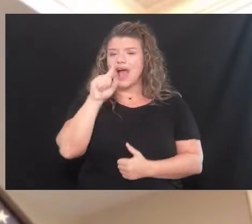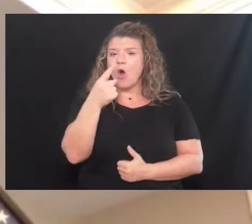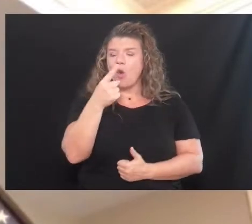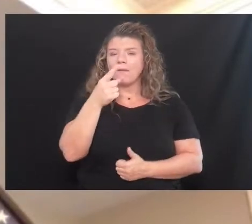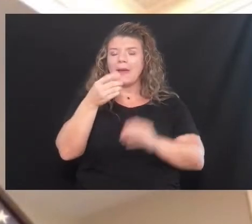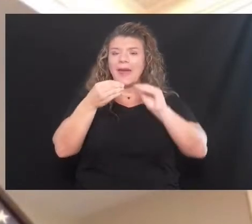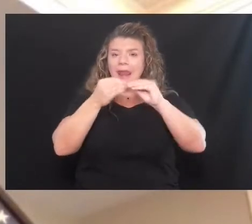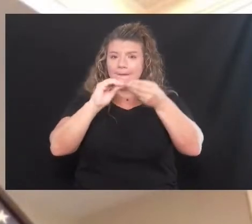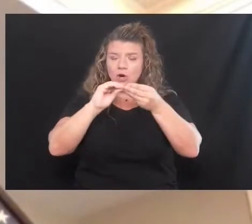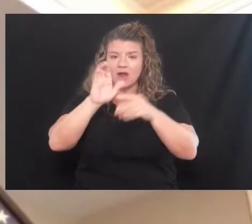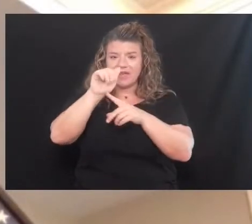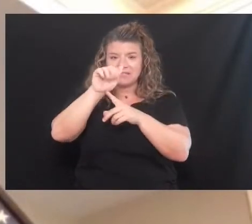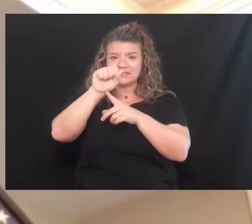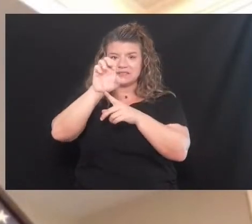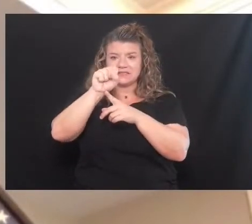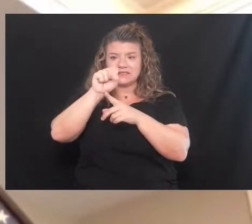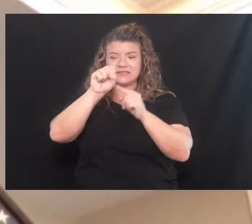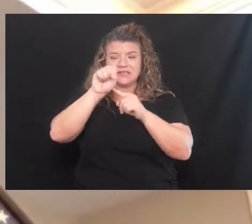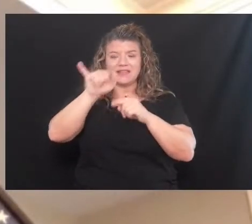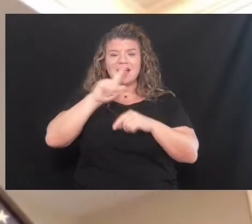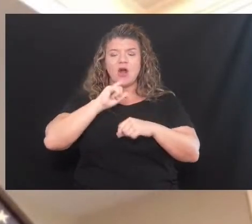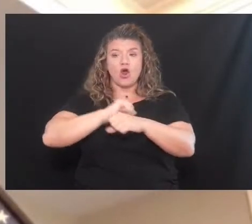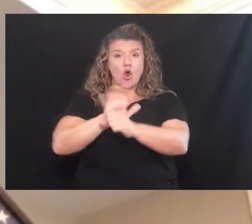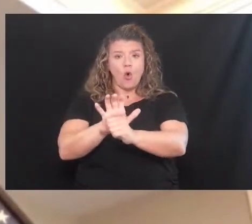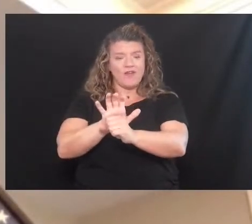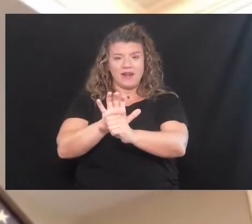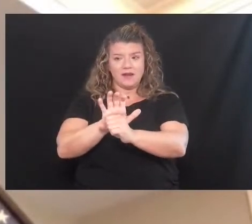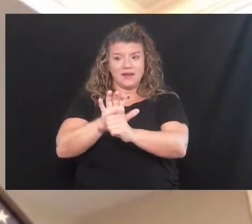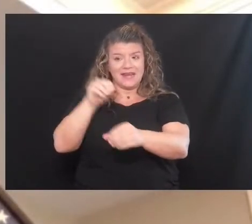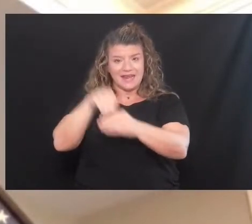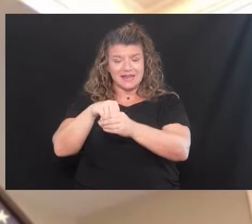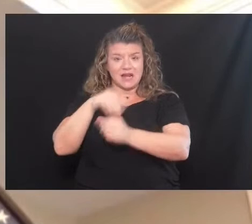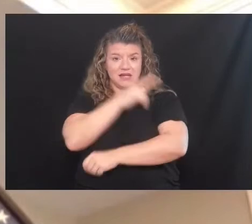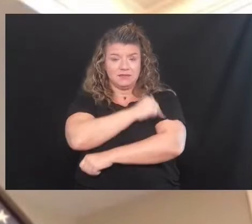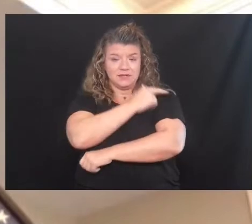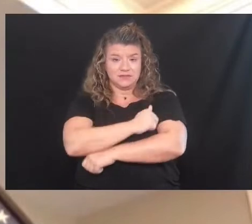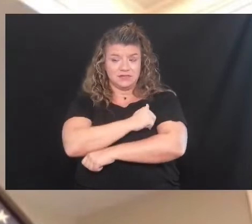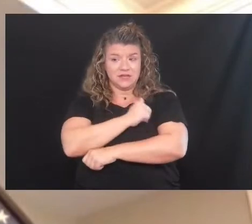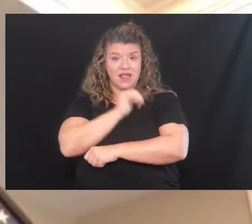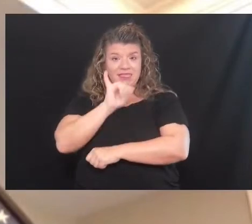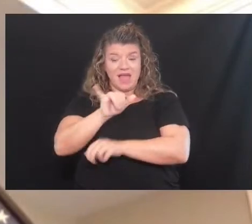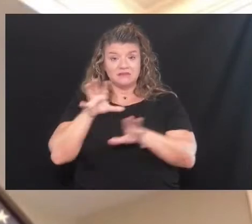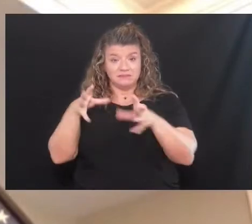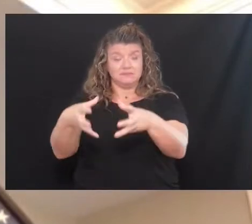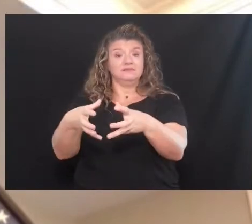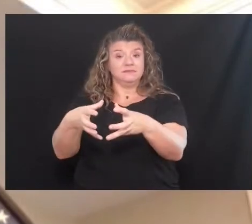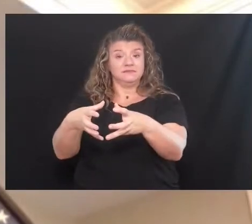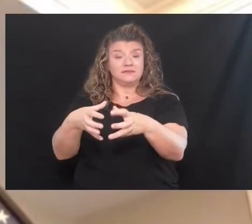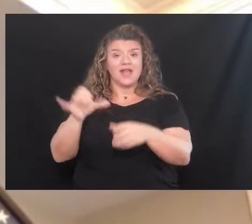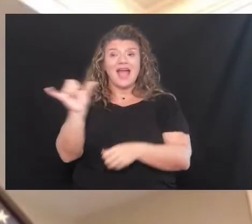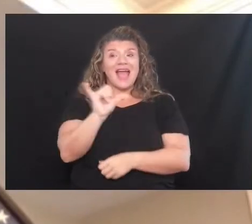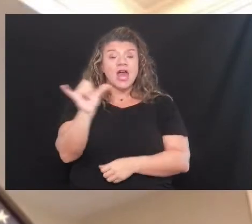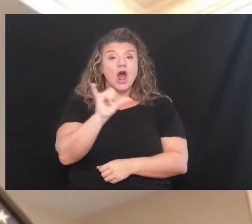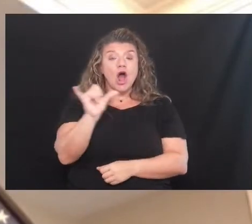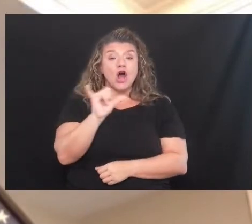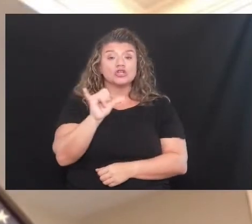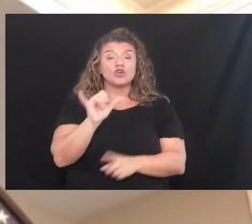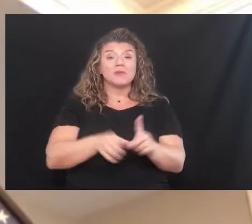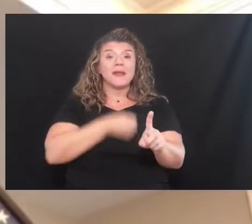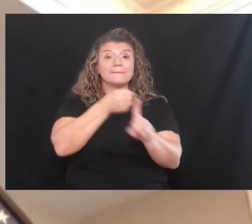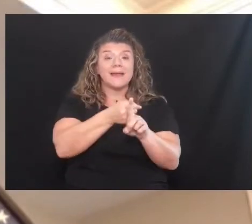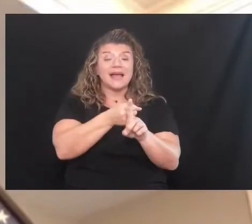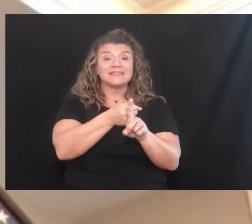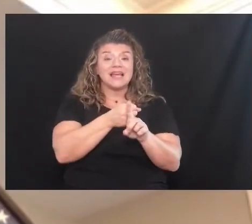of cases that are COVID cases in the hospitals and capacity there. This also then impacts